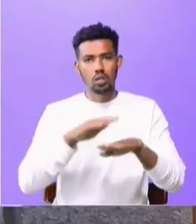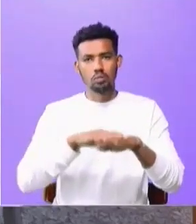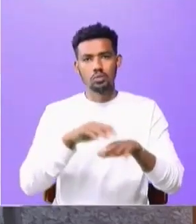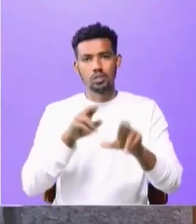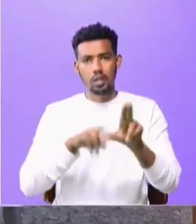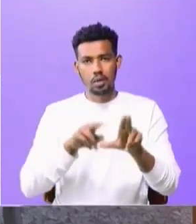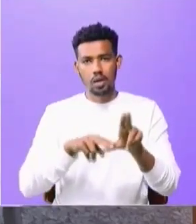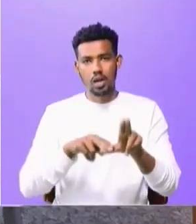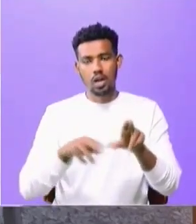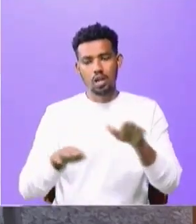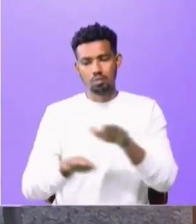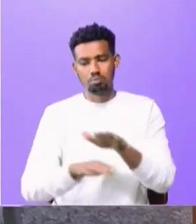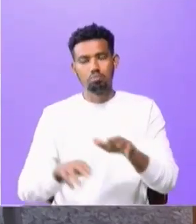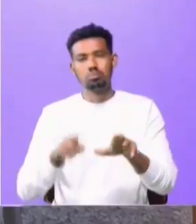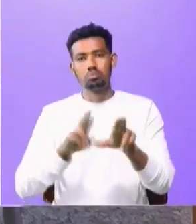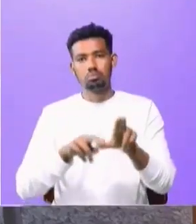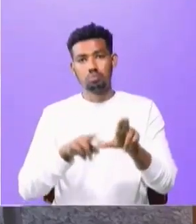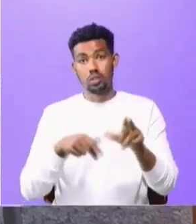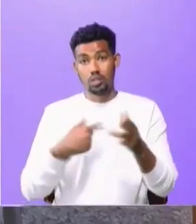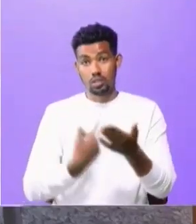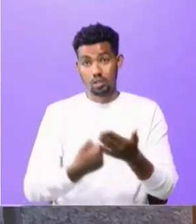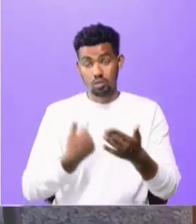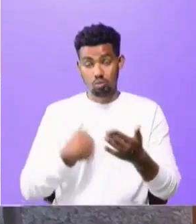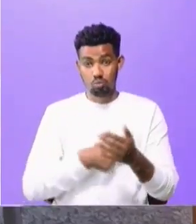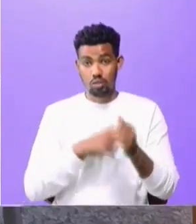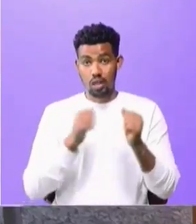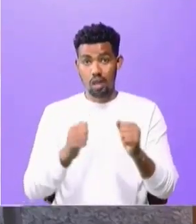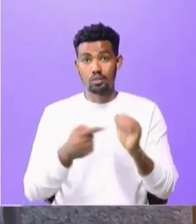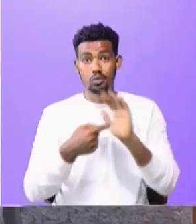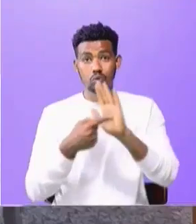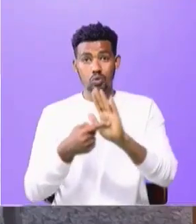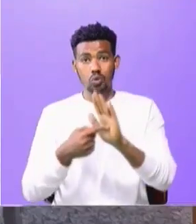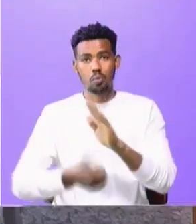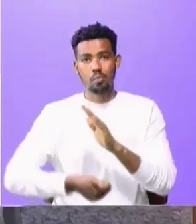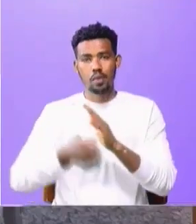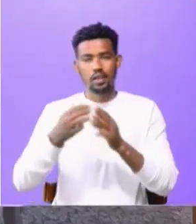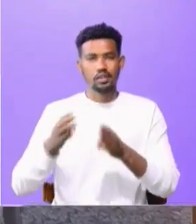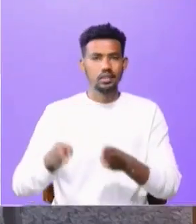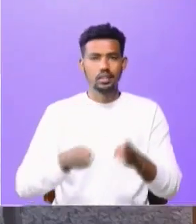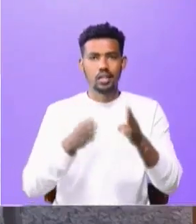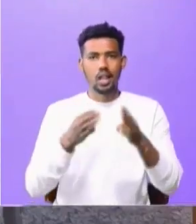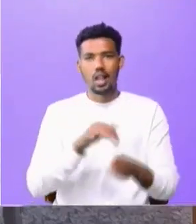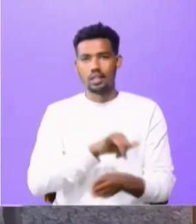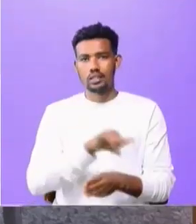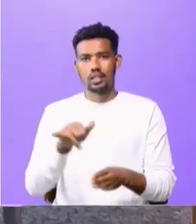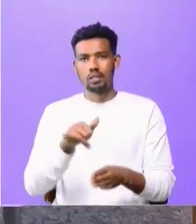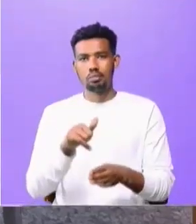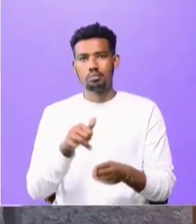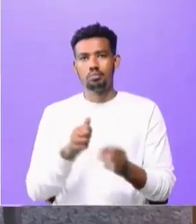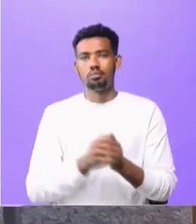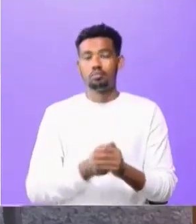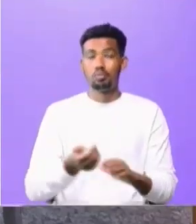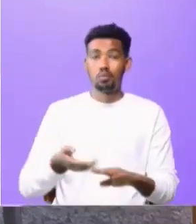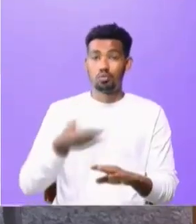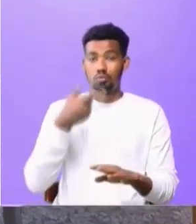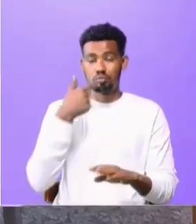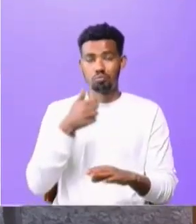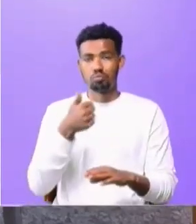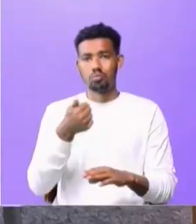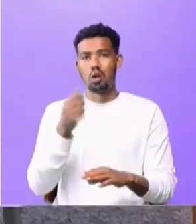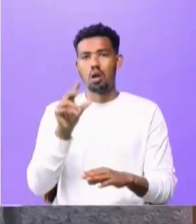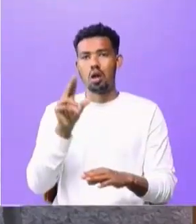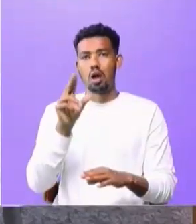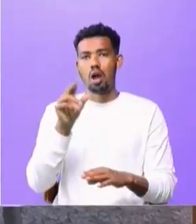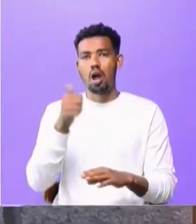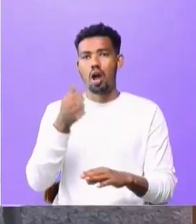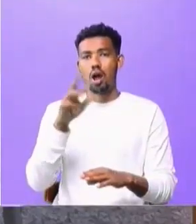wall. And also we can use to show main streets, like, as I mentioned before, Arada Street